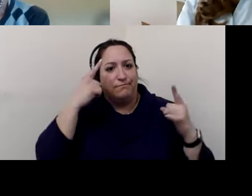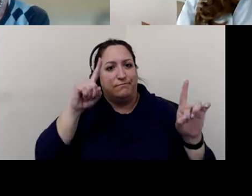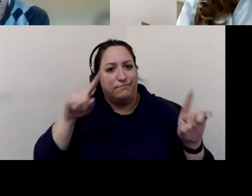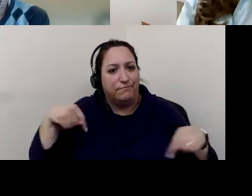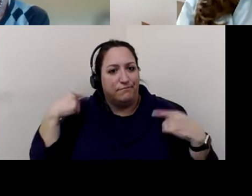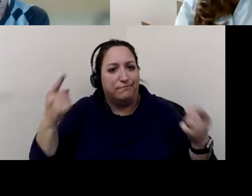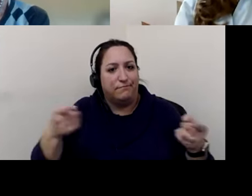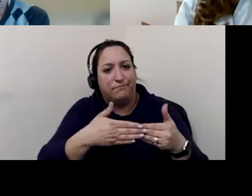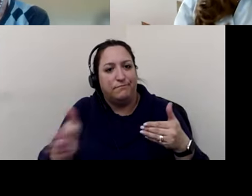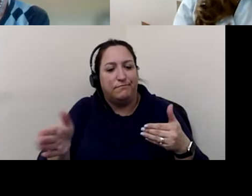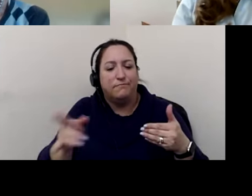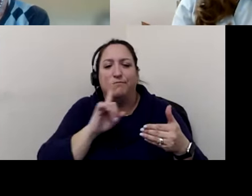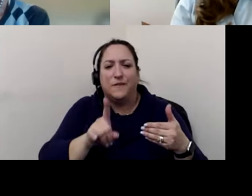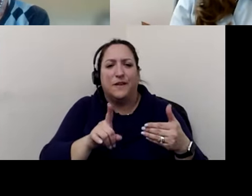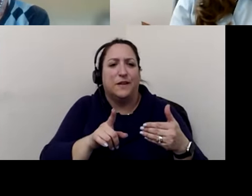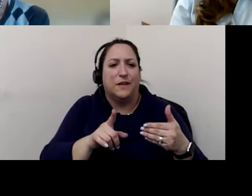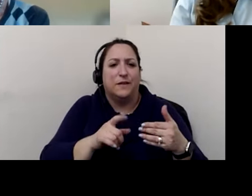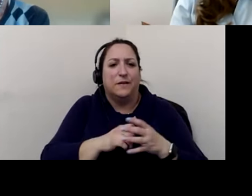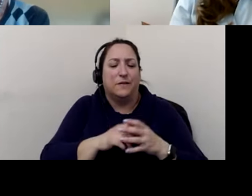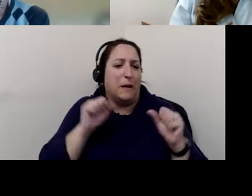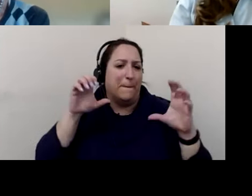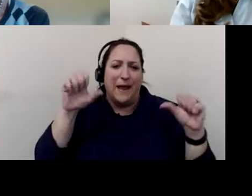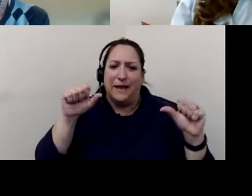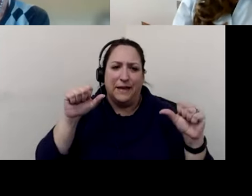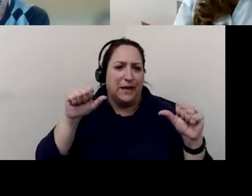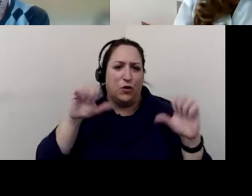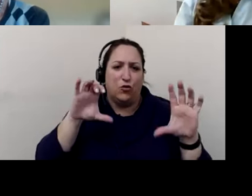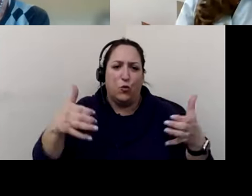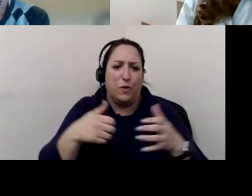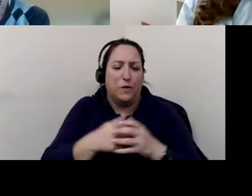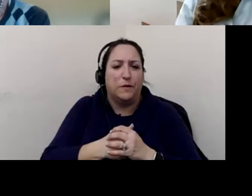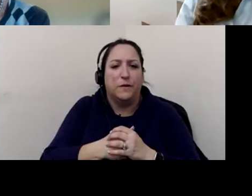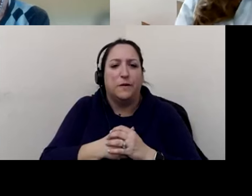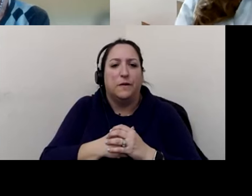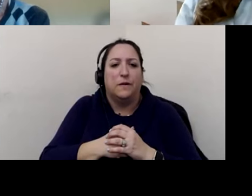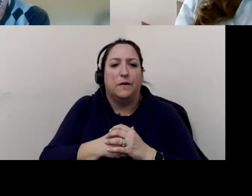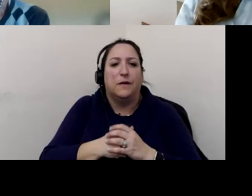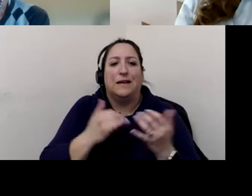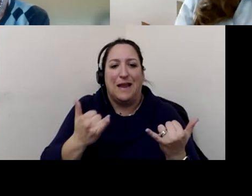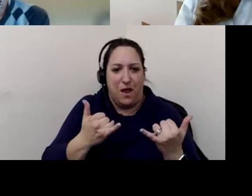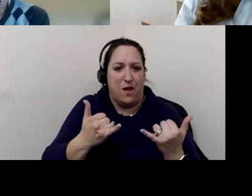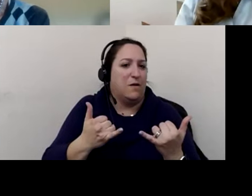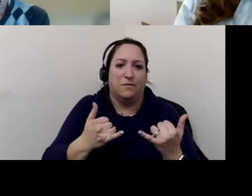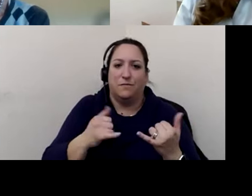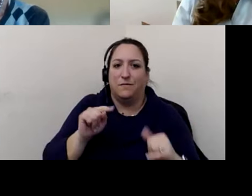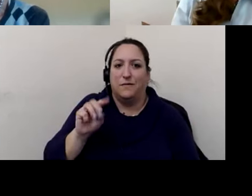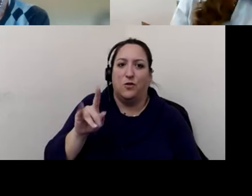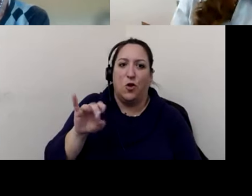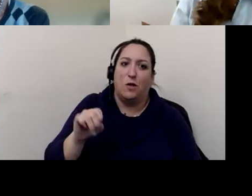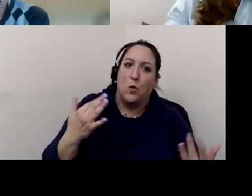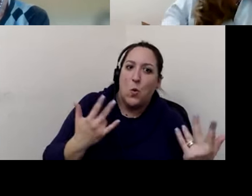were really an amazing group. So I'm going to now not make Tawnie wait any